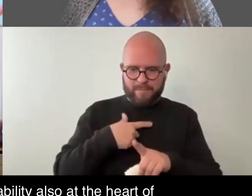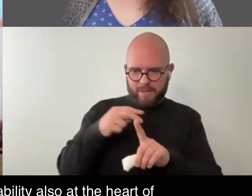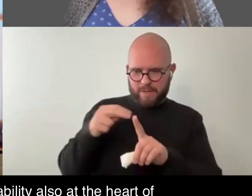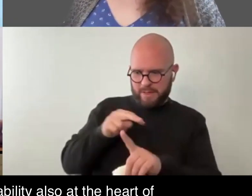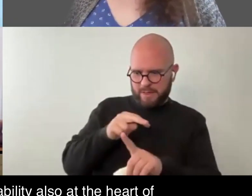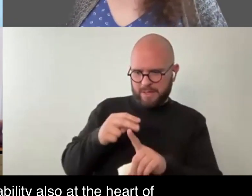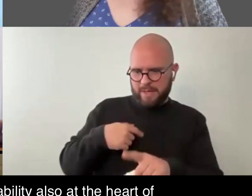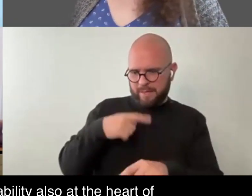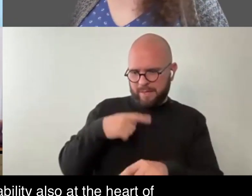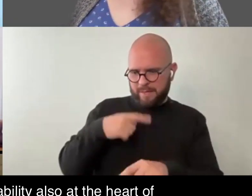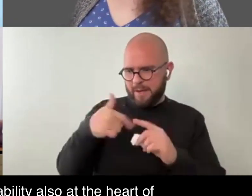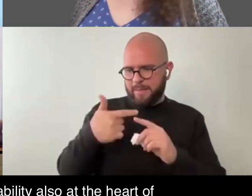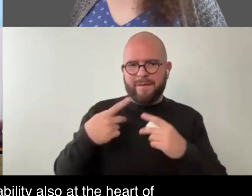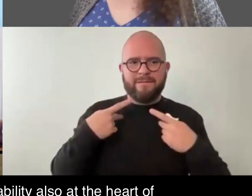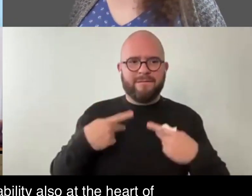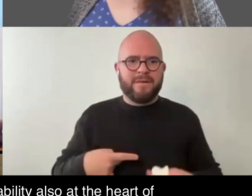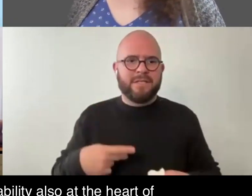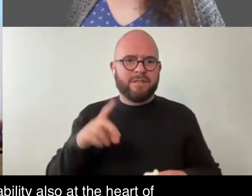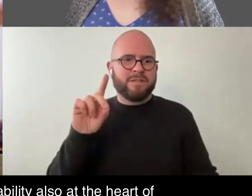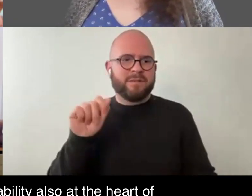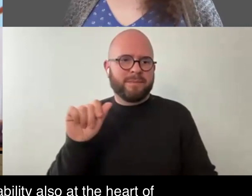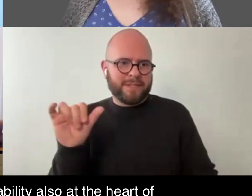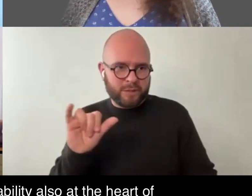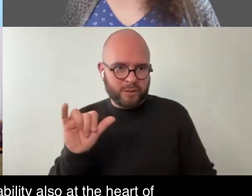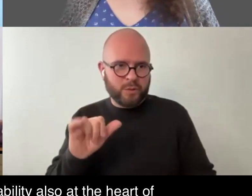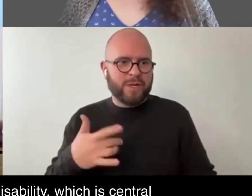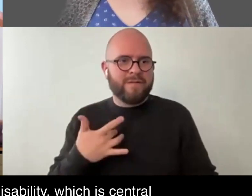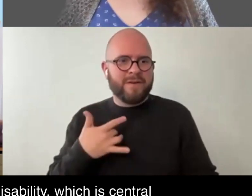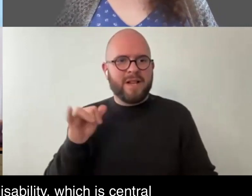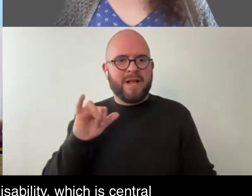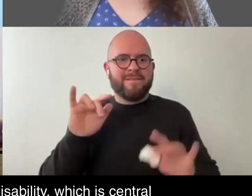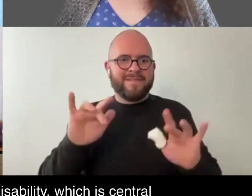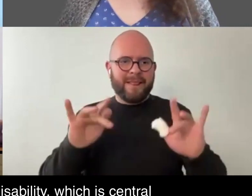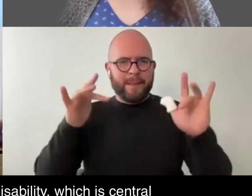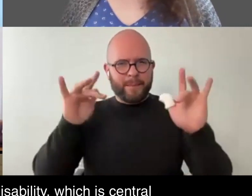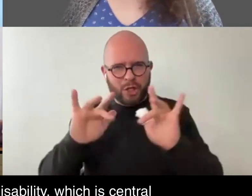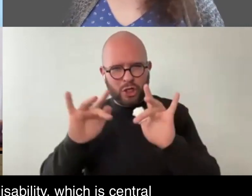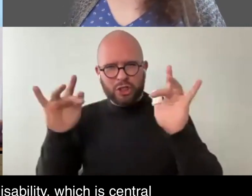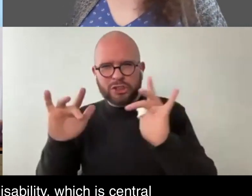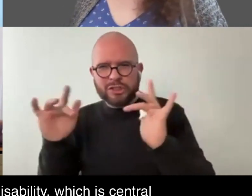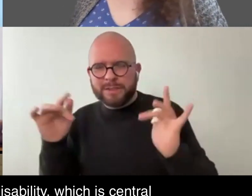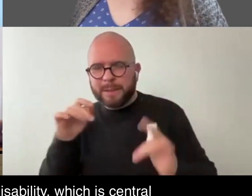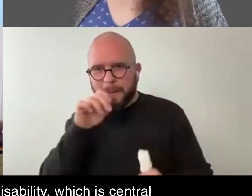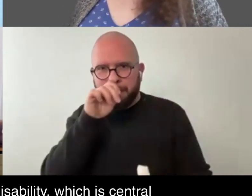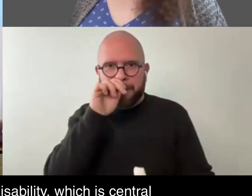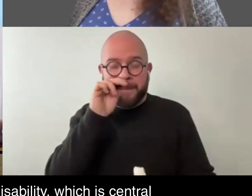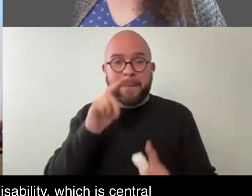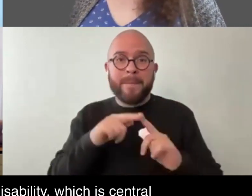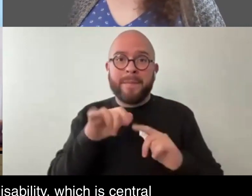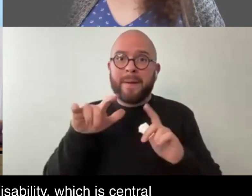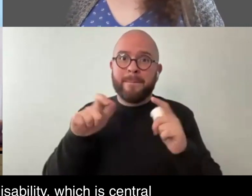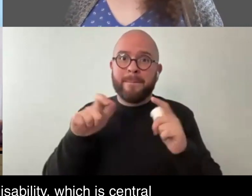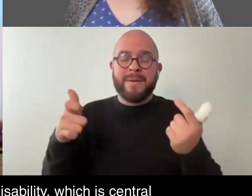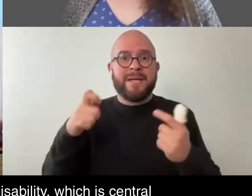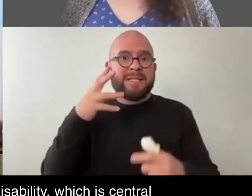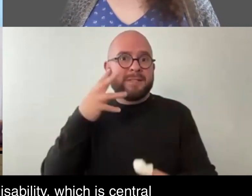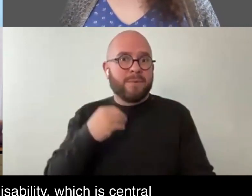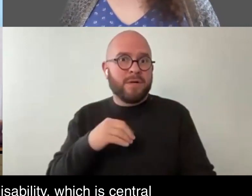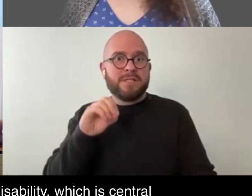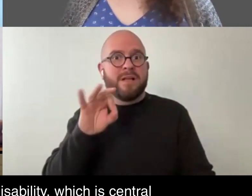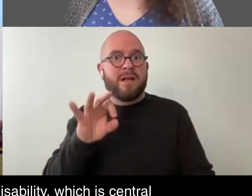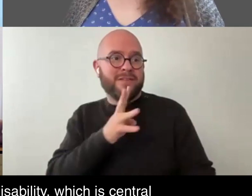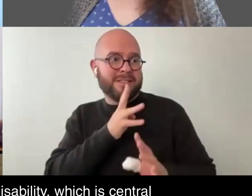life. So there's these glimmers, but the big experience of speech disability, which is central